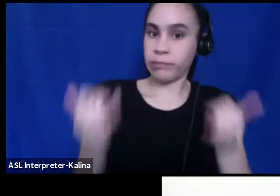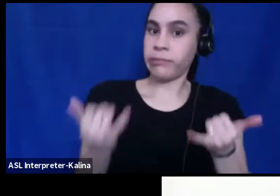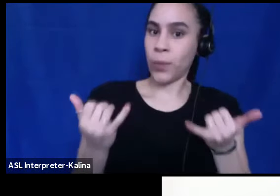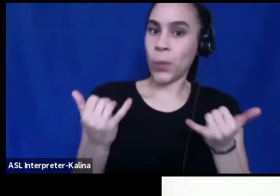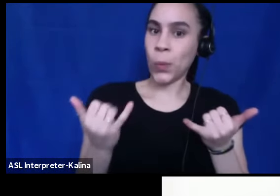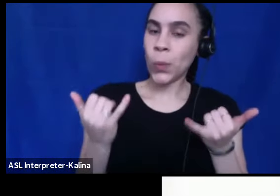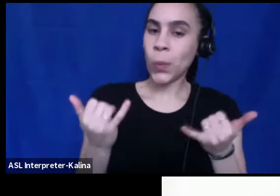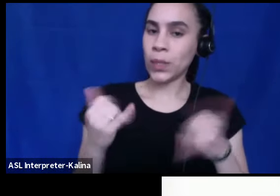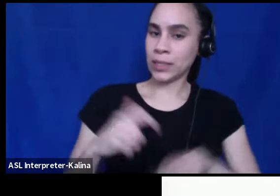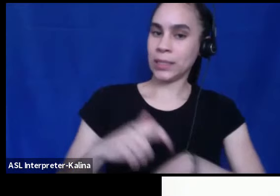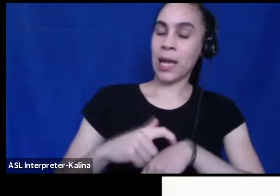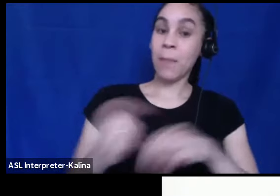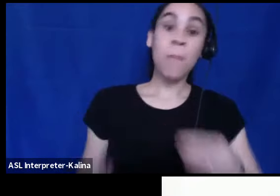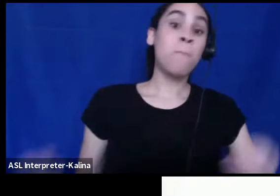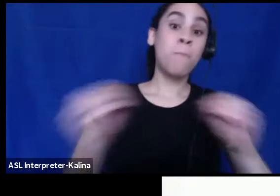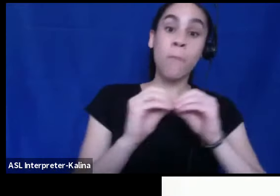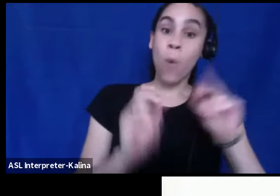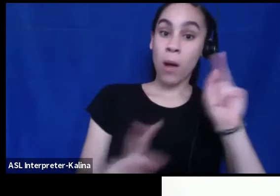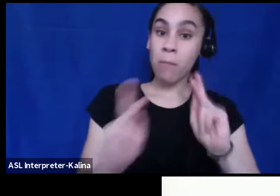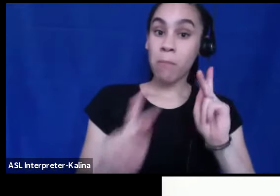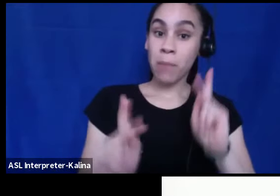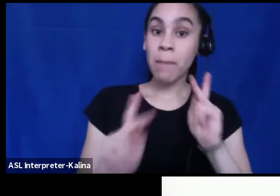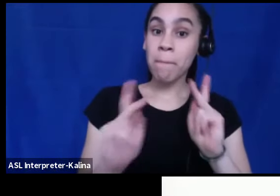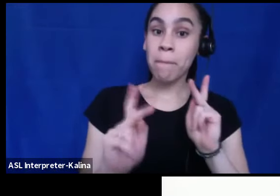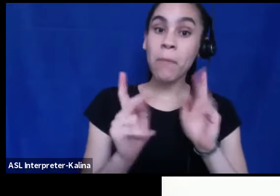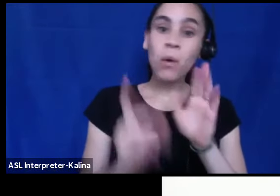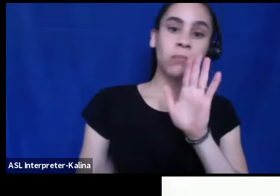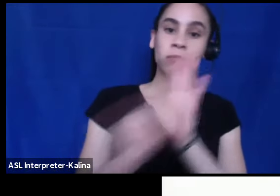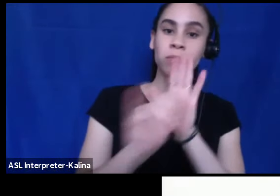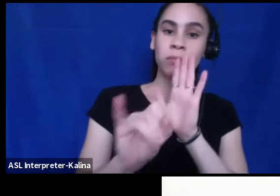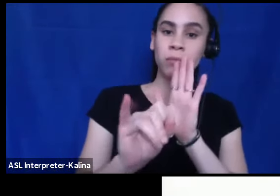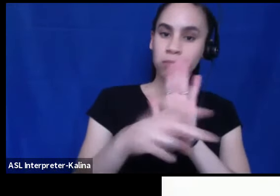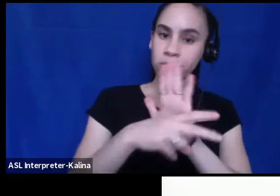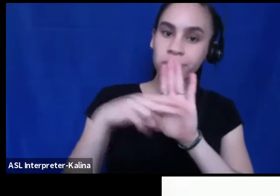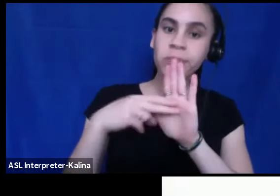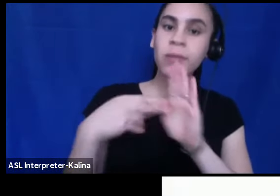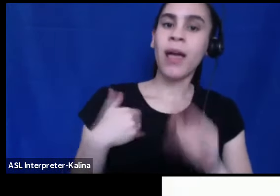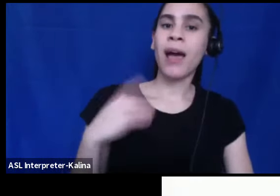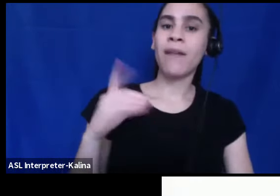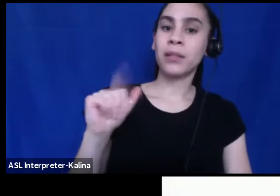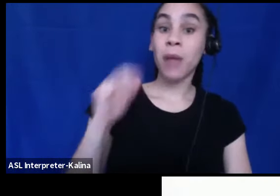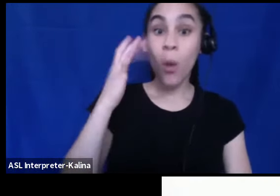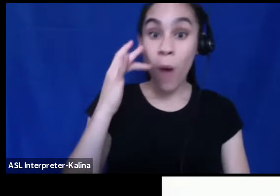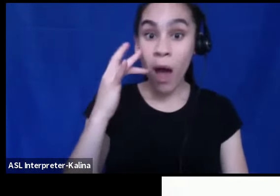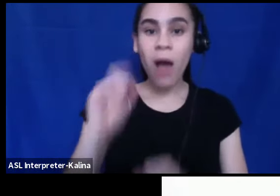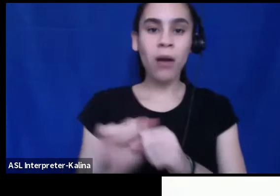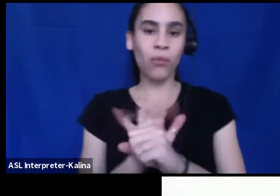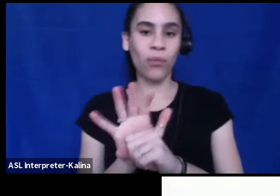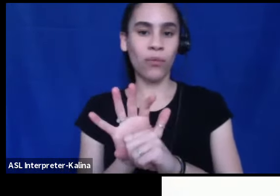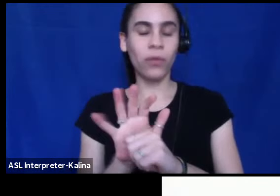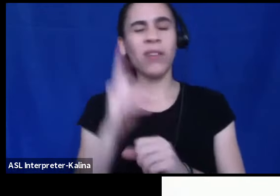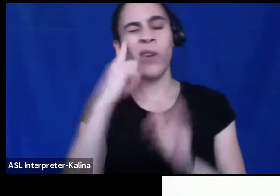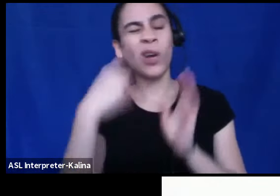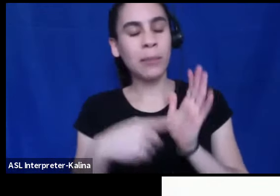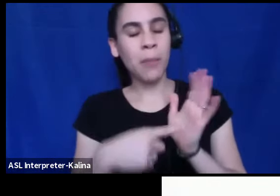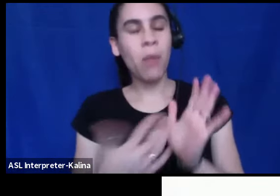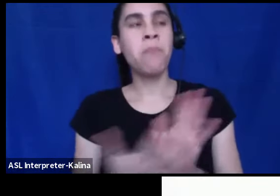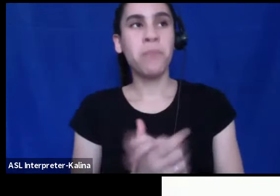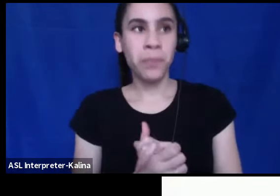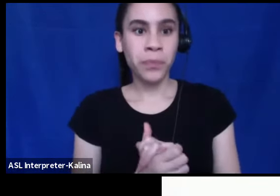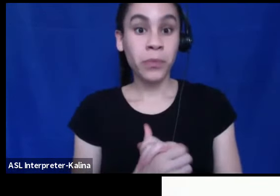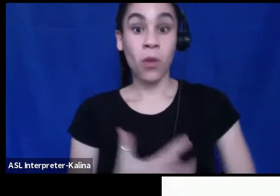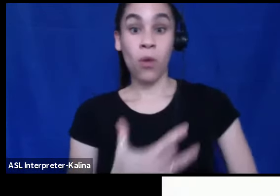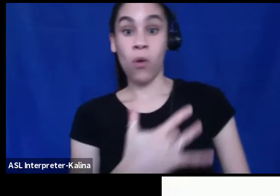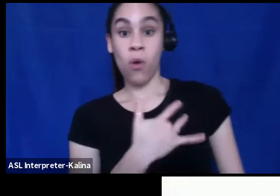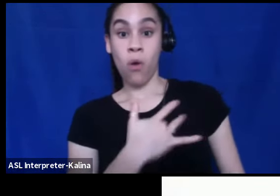than ever are identifying as having a disability because of COVID. And I'll give you an example of that is if you have heart